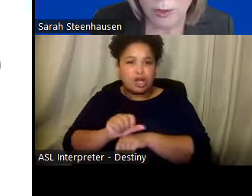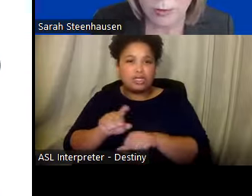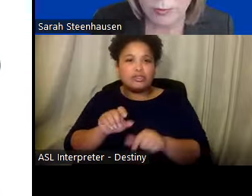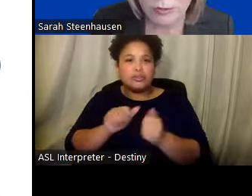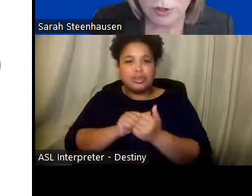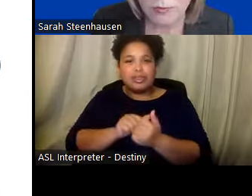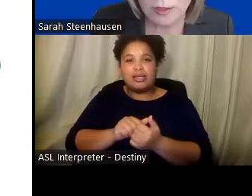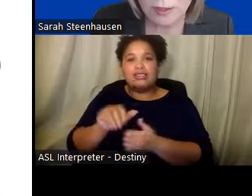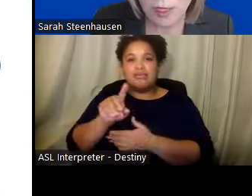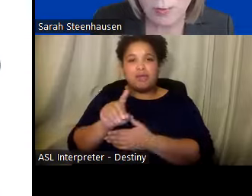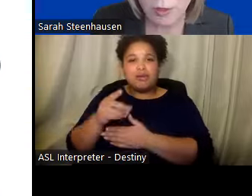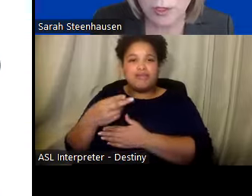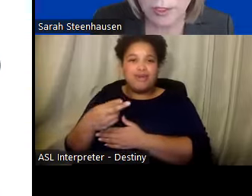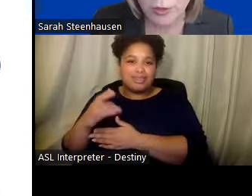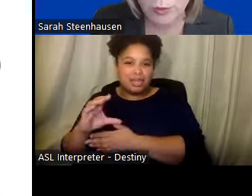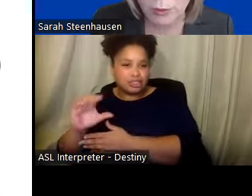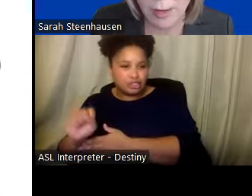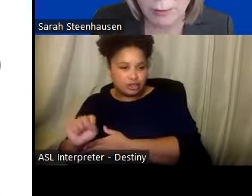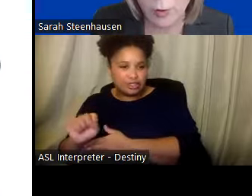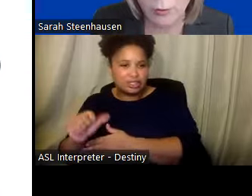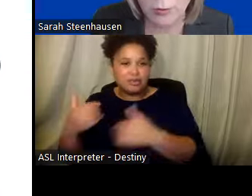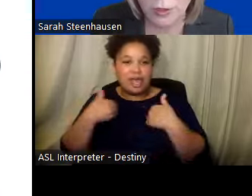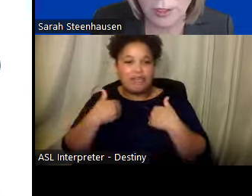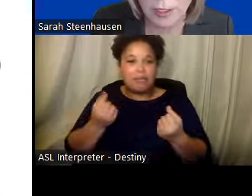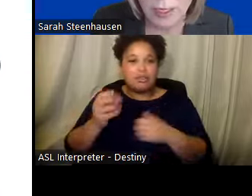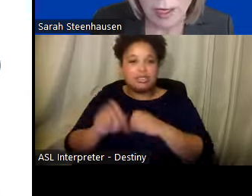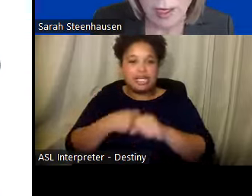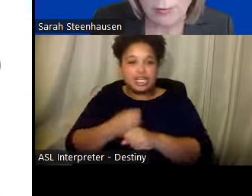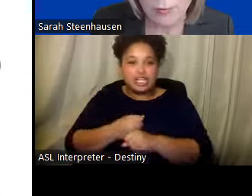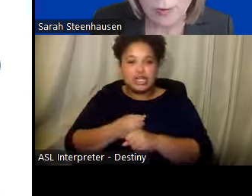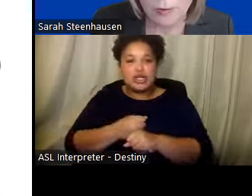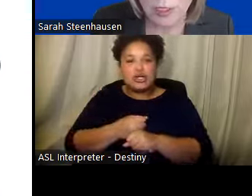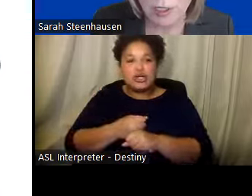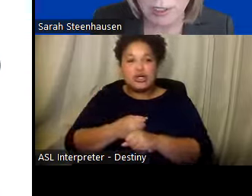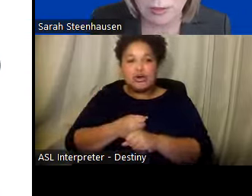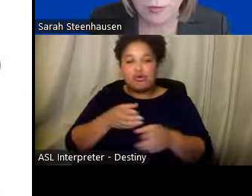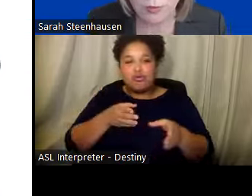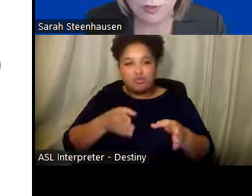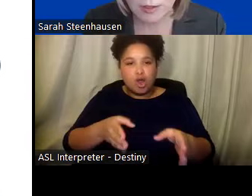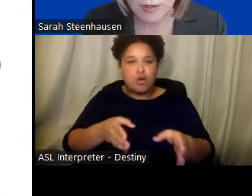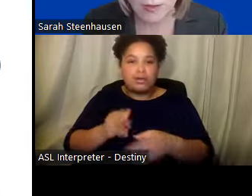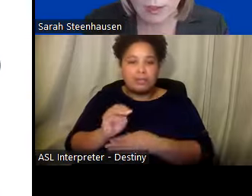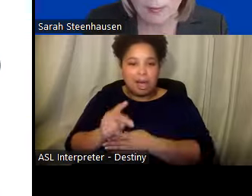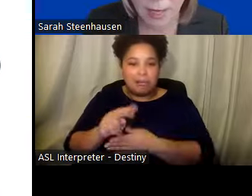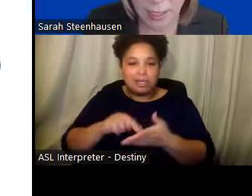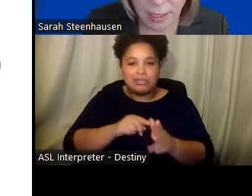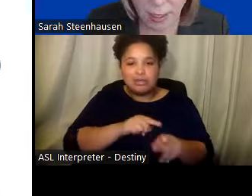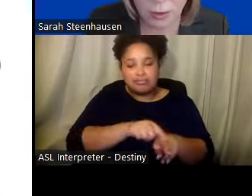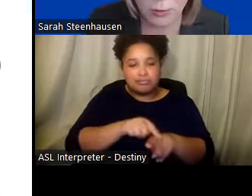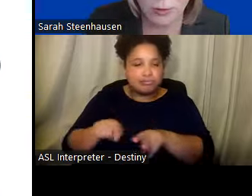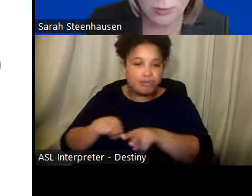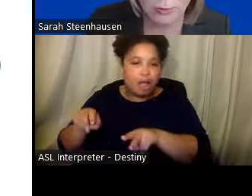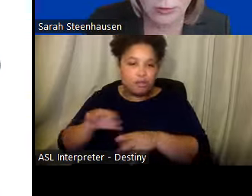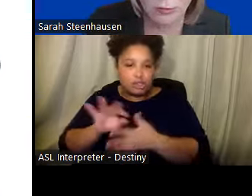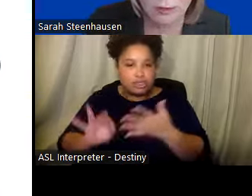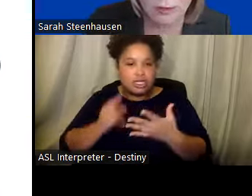home and community-based service multi-year roadmap where we're looking, DHCS is focusing on the Medi-Cal